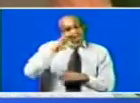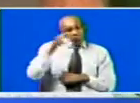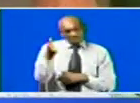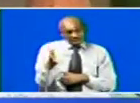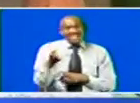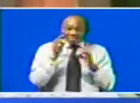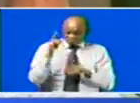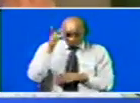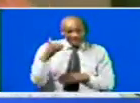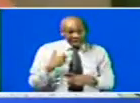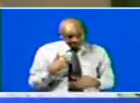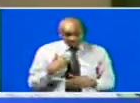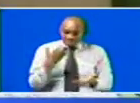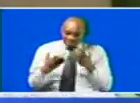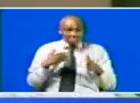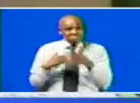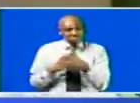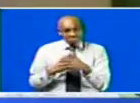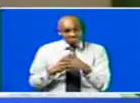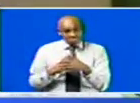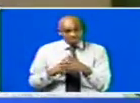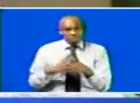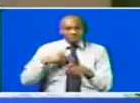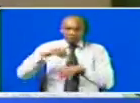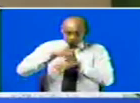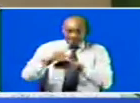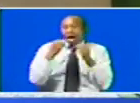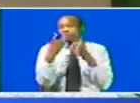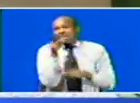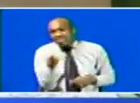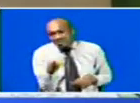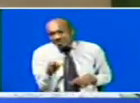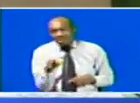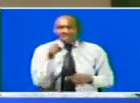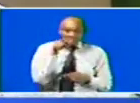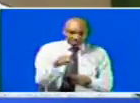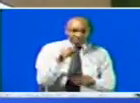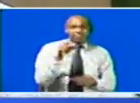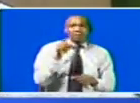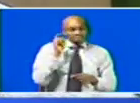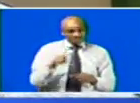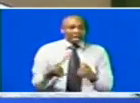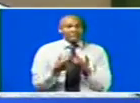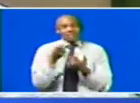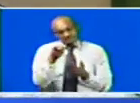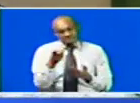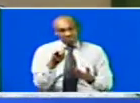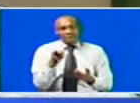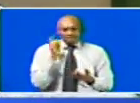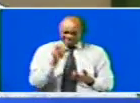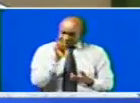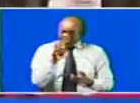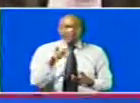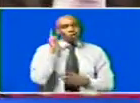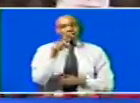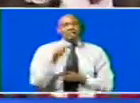as there is a law that says for us to disburse this amount of money, this and this must be fulfilled, we have to look at all these